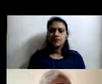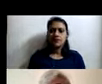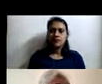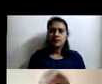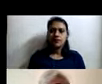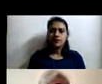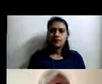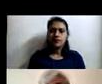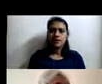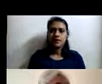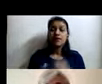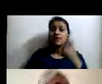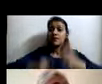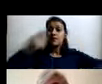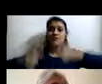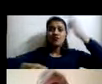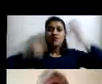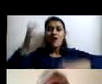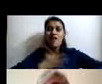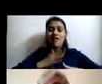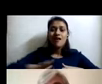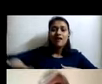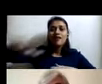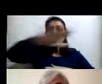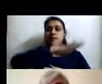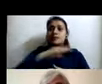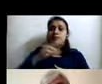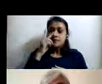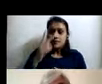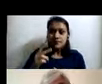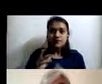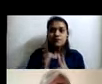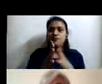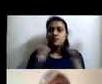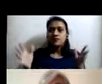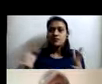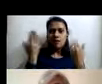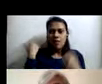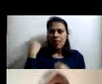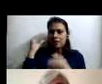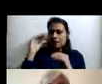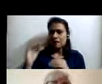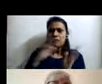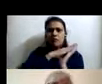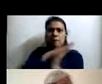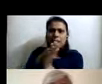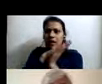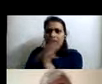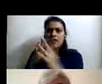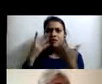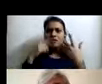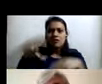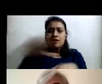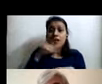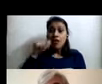the forest canopy, as you can see from what you saw, a lopped, degraded canopy, we are now seeing a lush, you know, this is about 10 years of